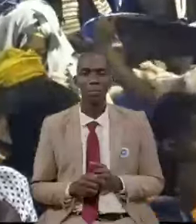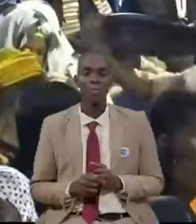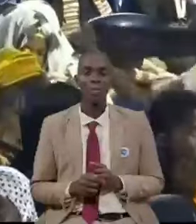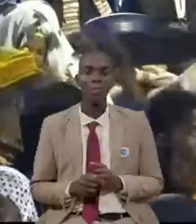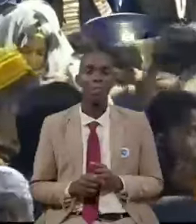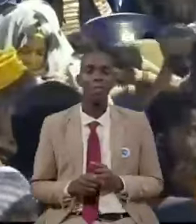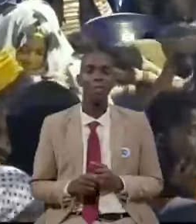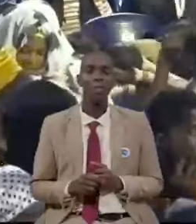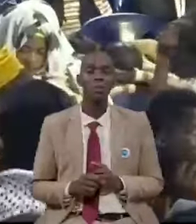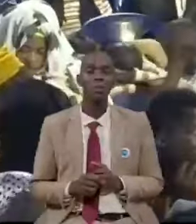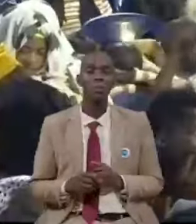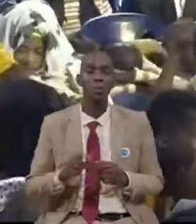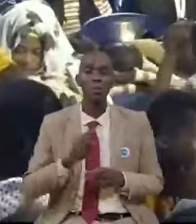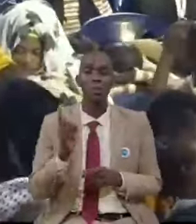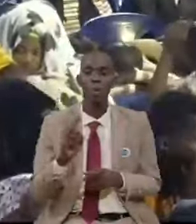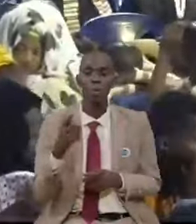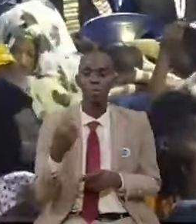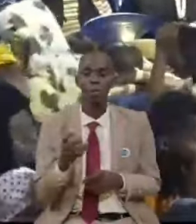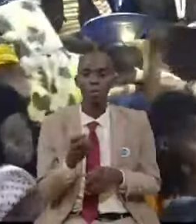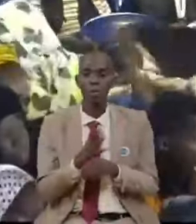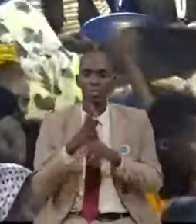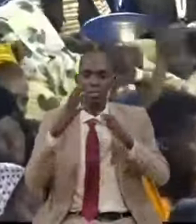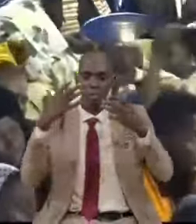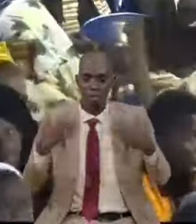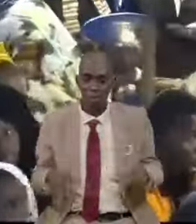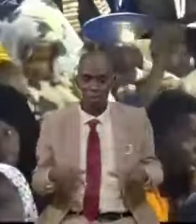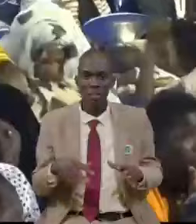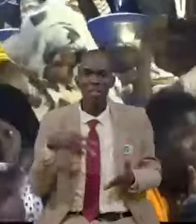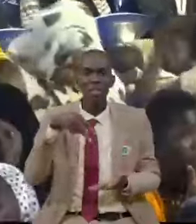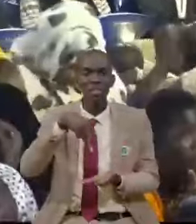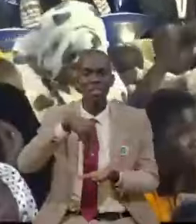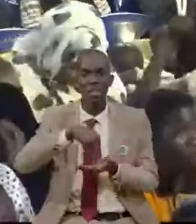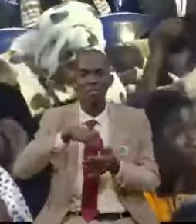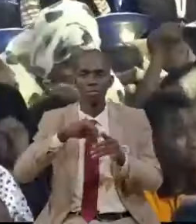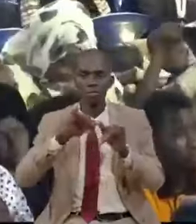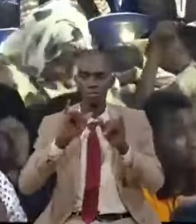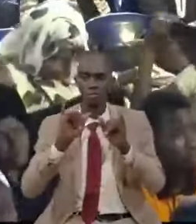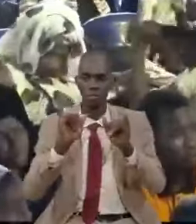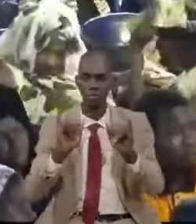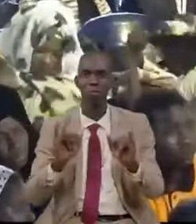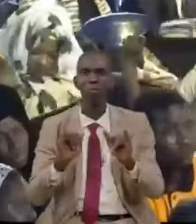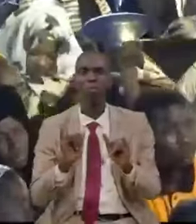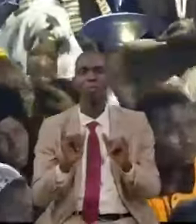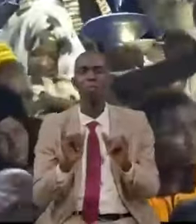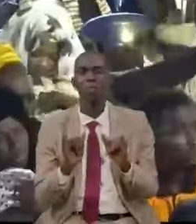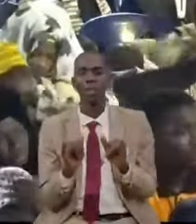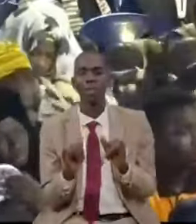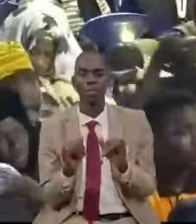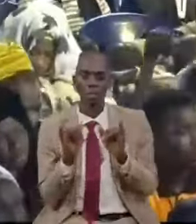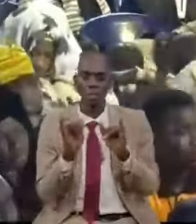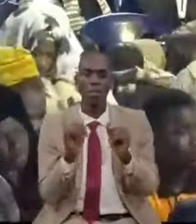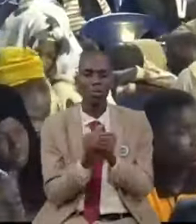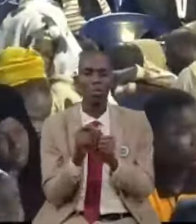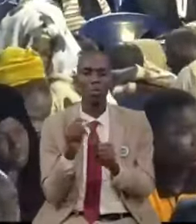you'll be able to identify them. Don't come back. Choir, anywhere, all counselors, remain in the congregation, please. Remain in